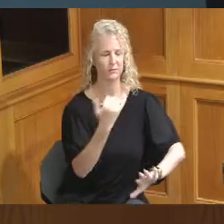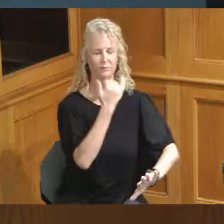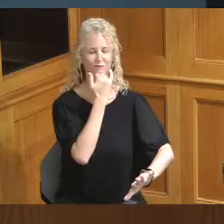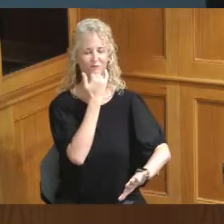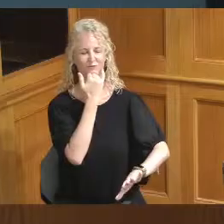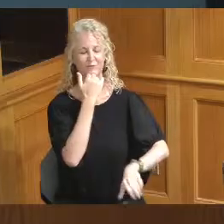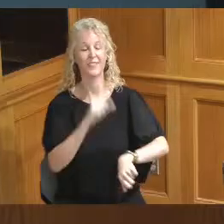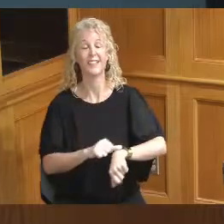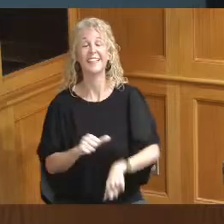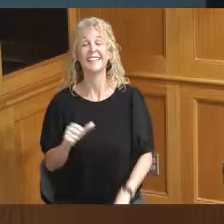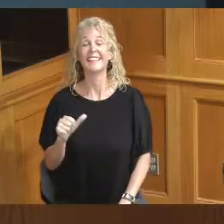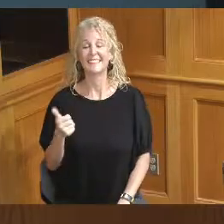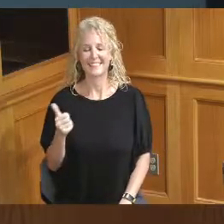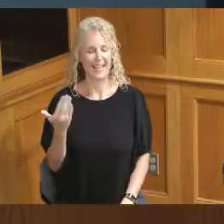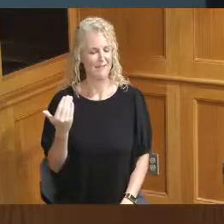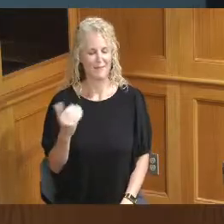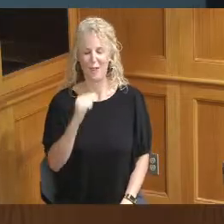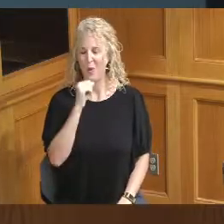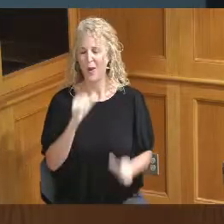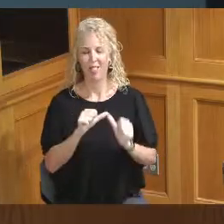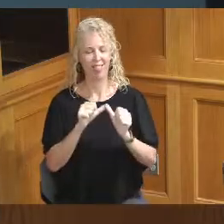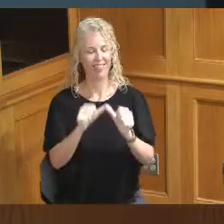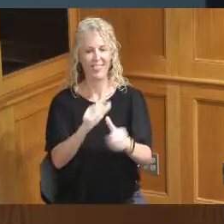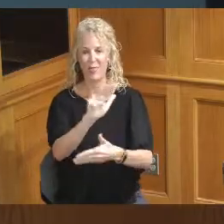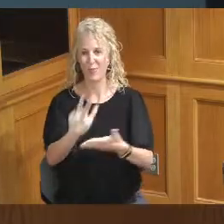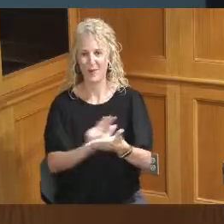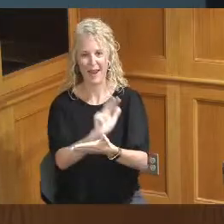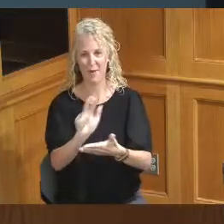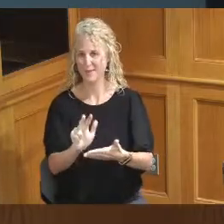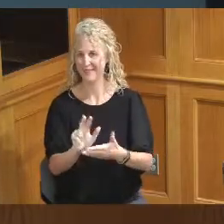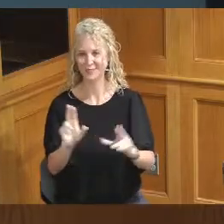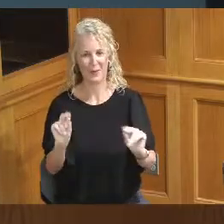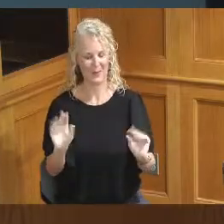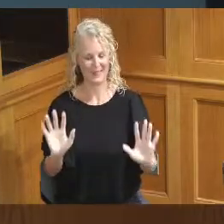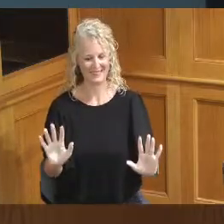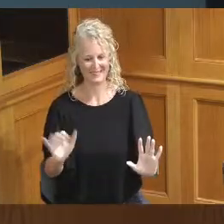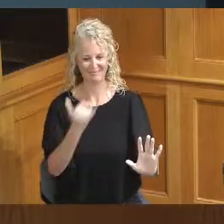10:15. We're not going to be here at 1:15, I hope.